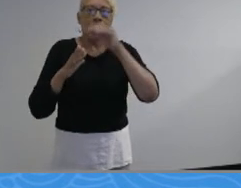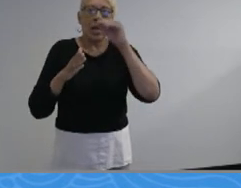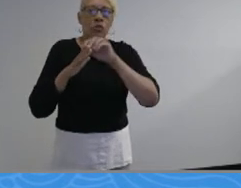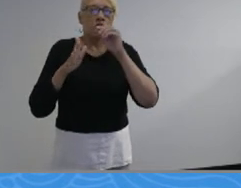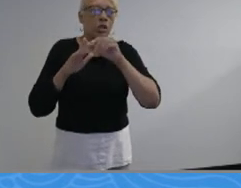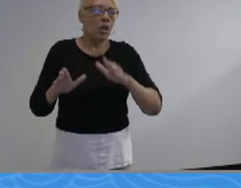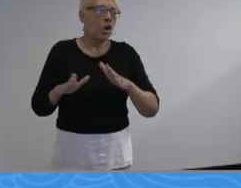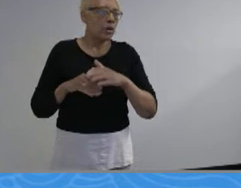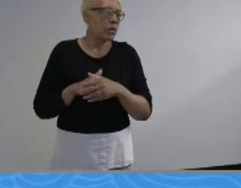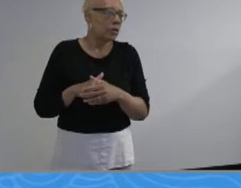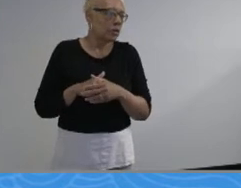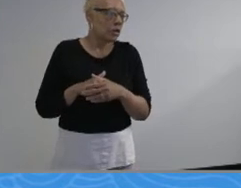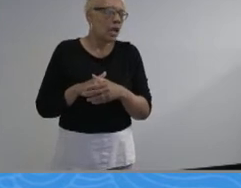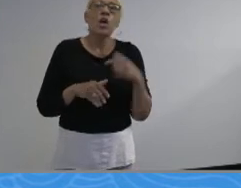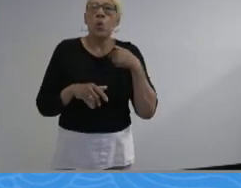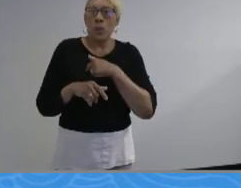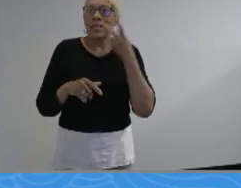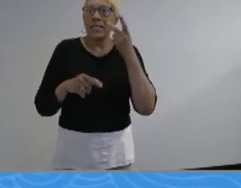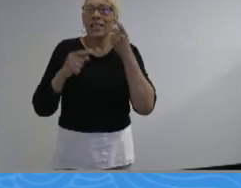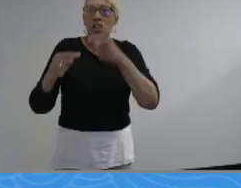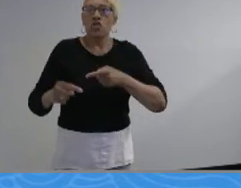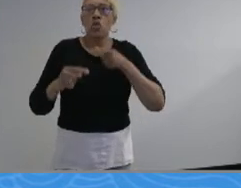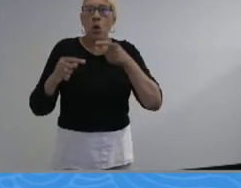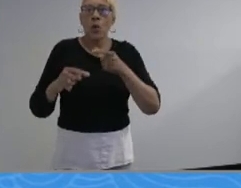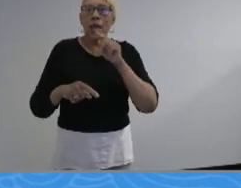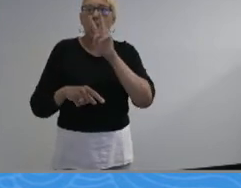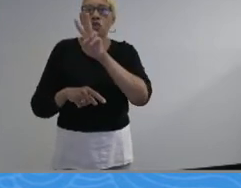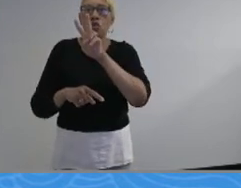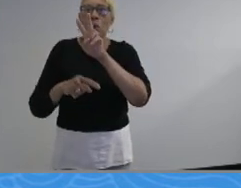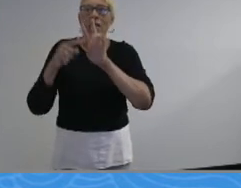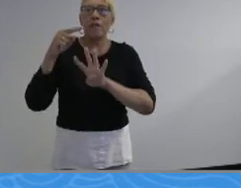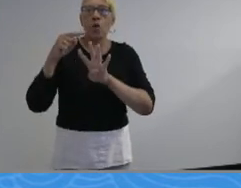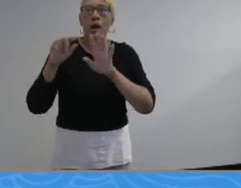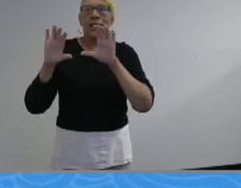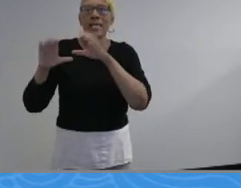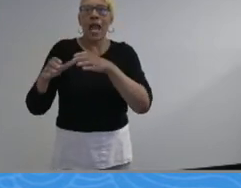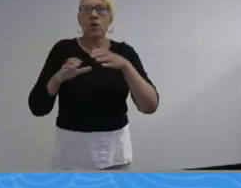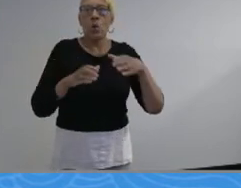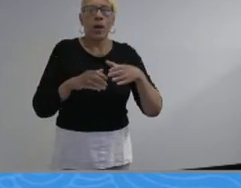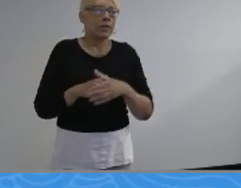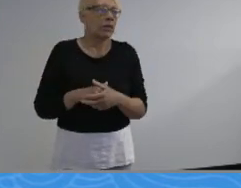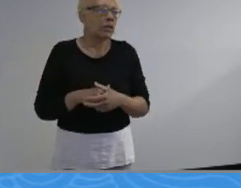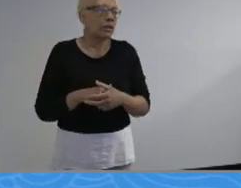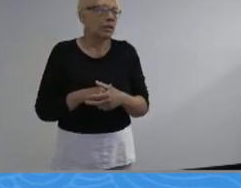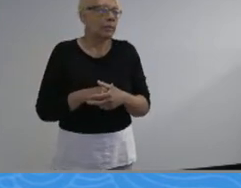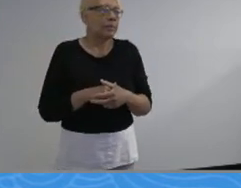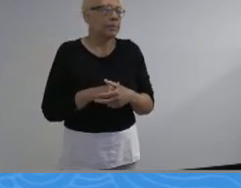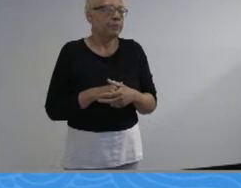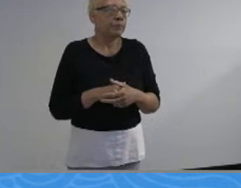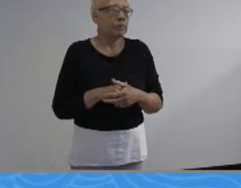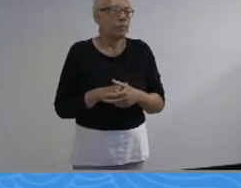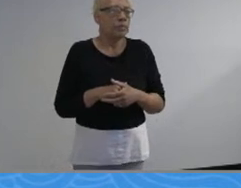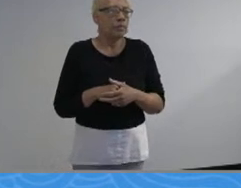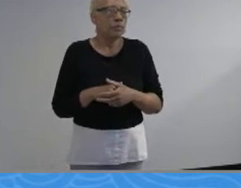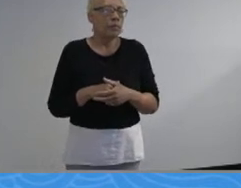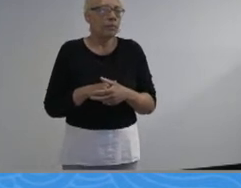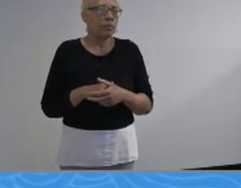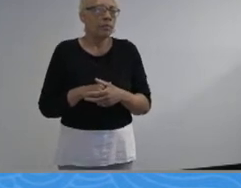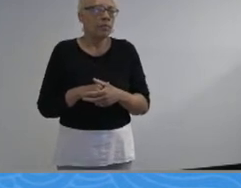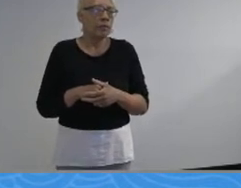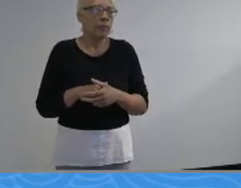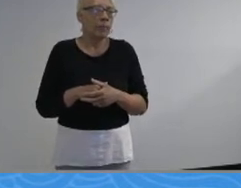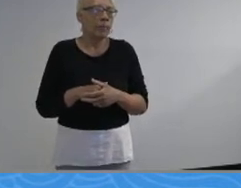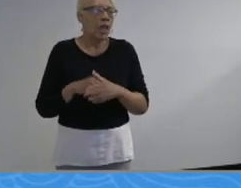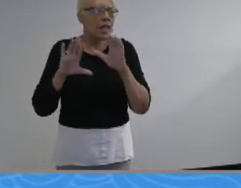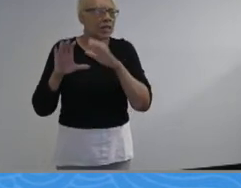that they struggled in two of the four categories. So when it comes to in the categories, I know